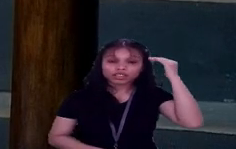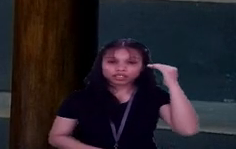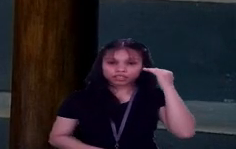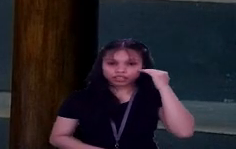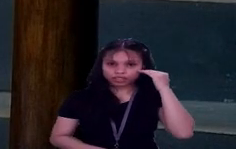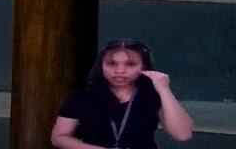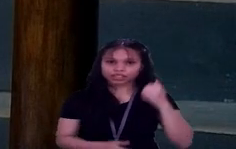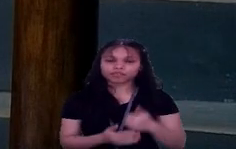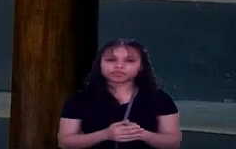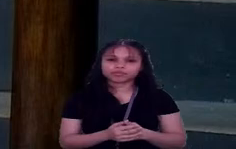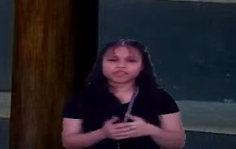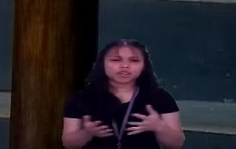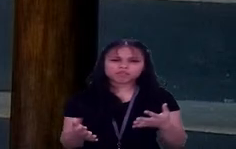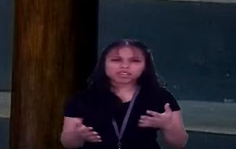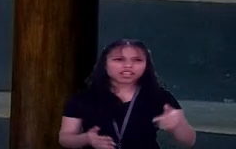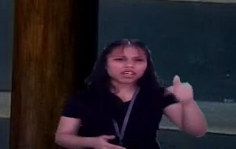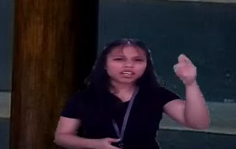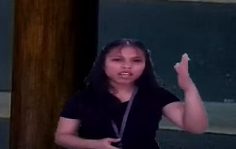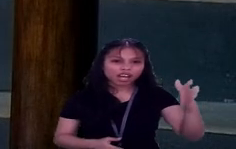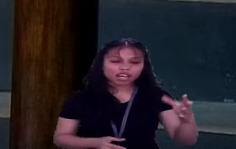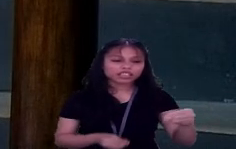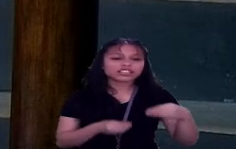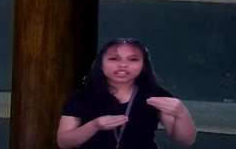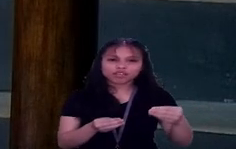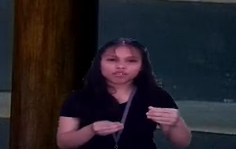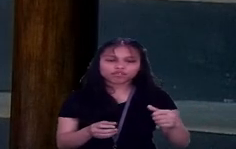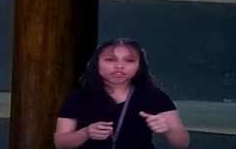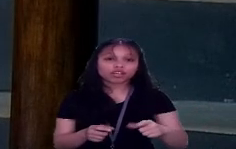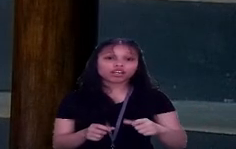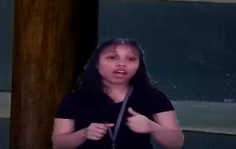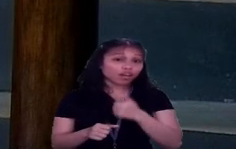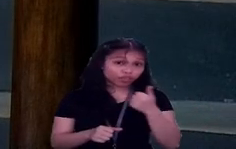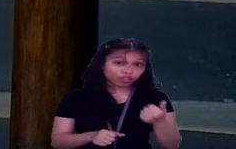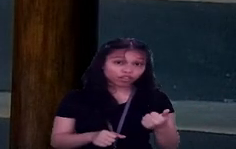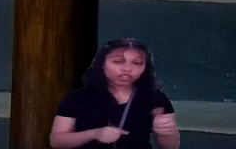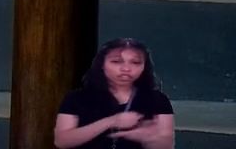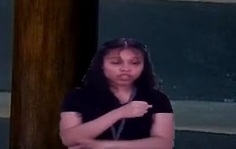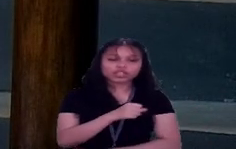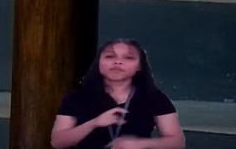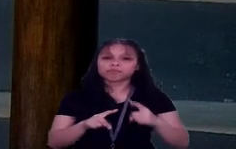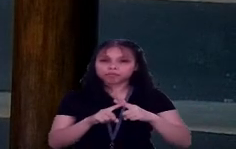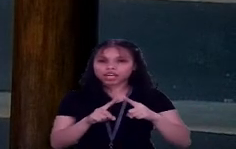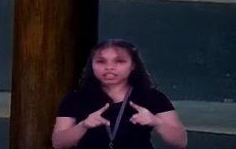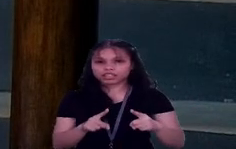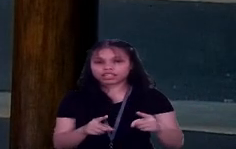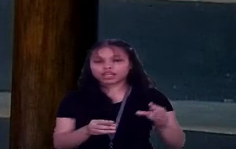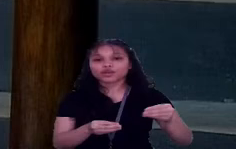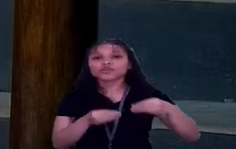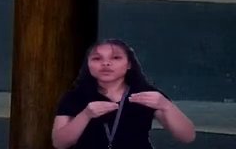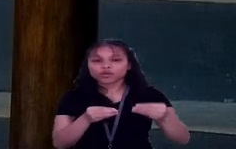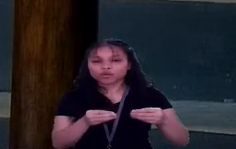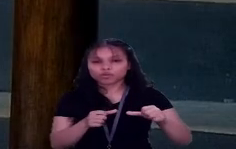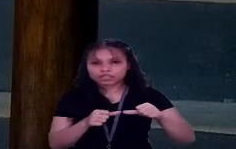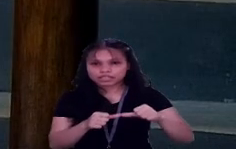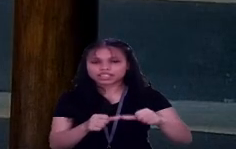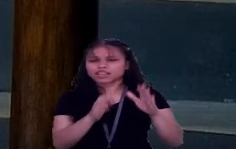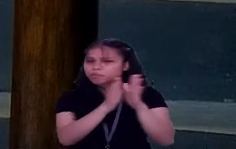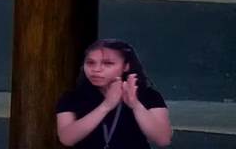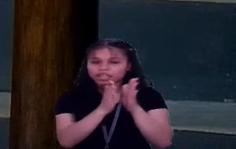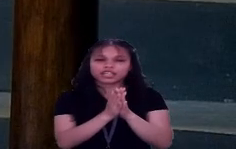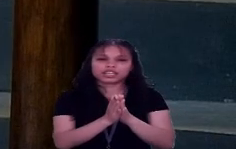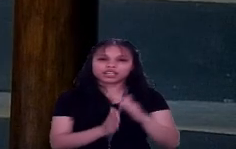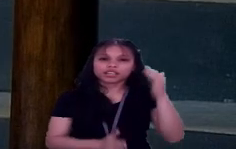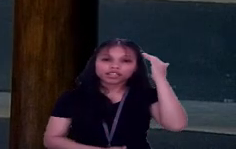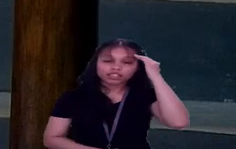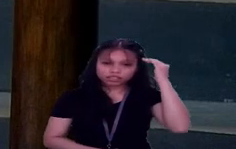the Lord might place other countries in his heart, but then there's none. He's still been praying for me to go to that country for 6 years, and it's still